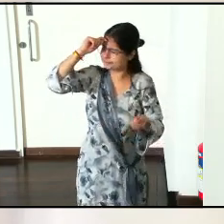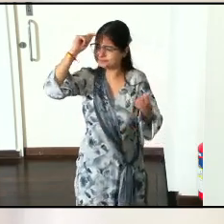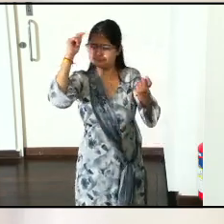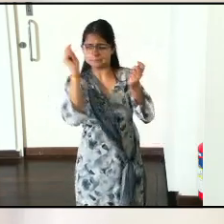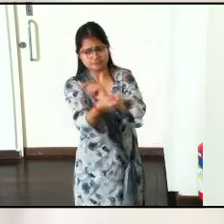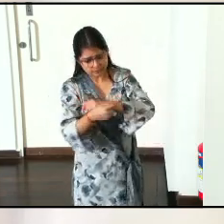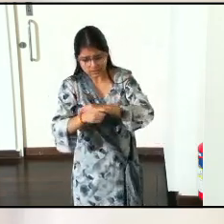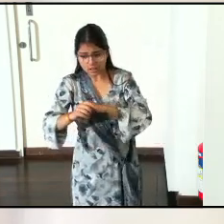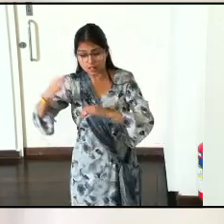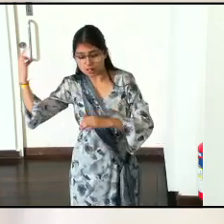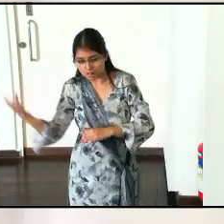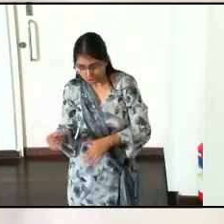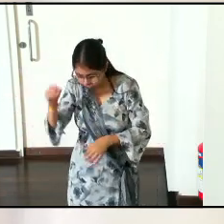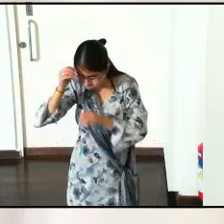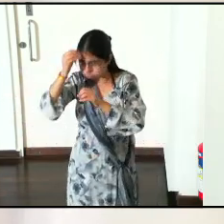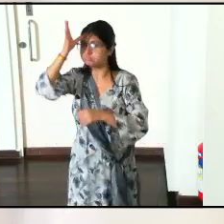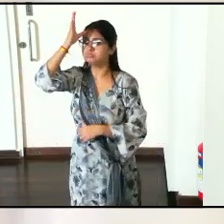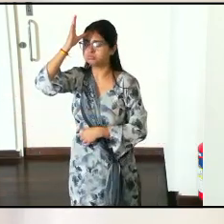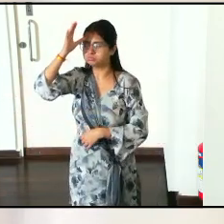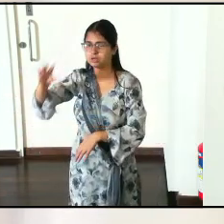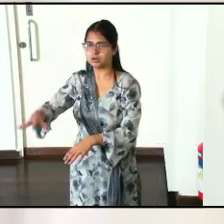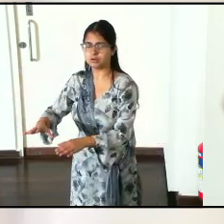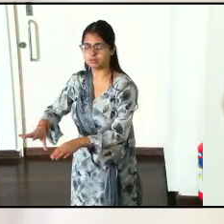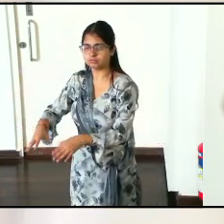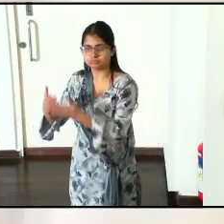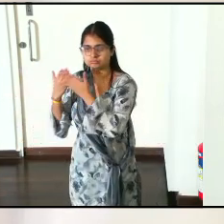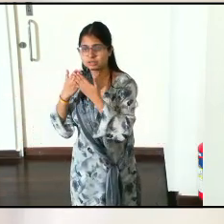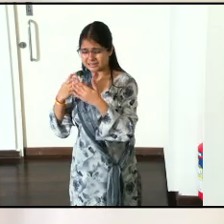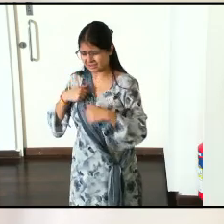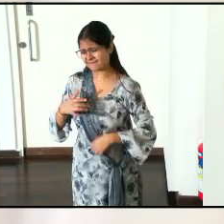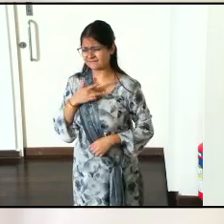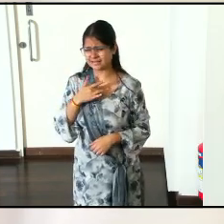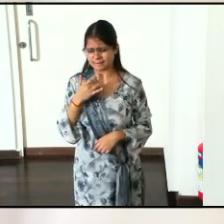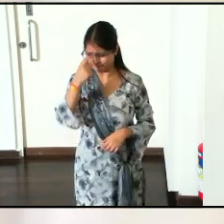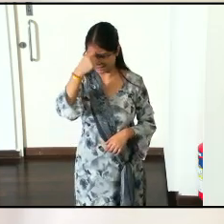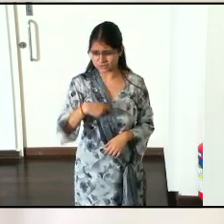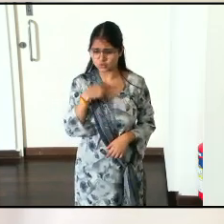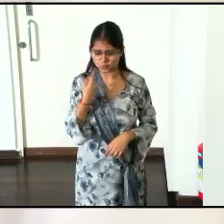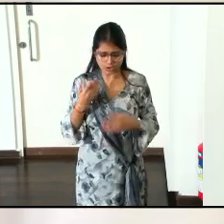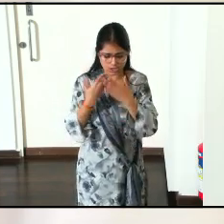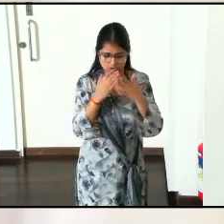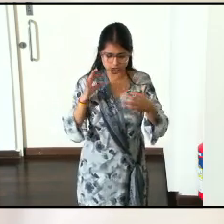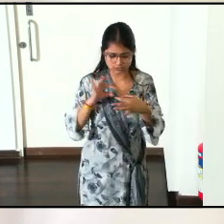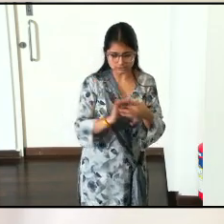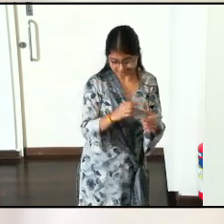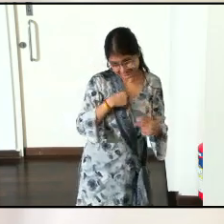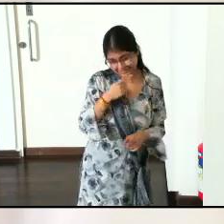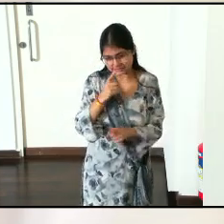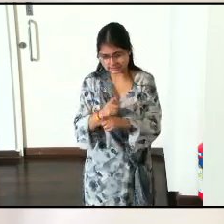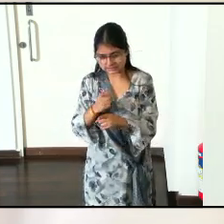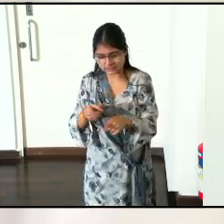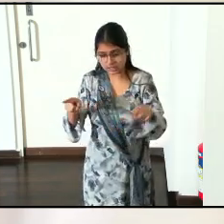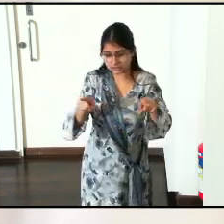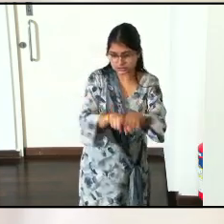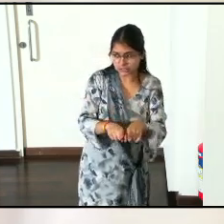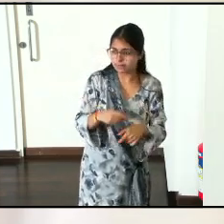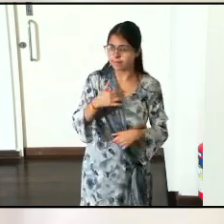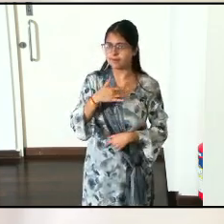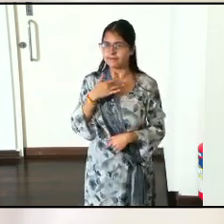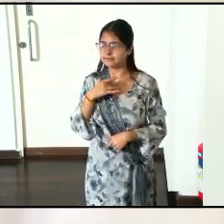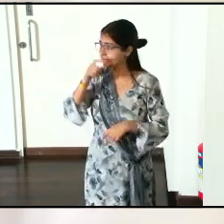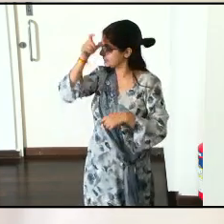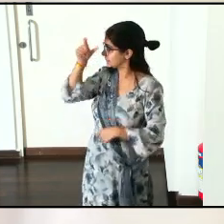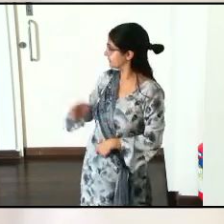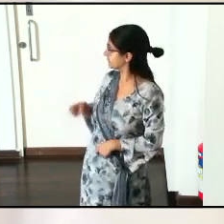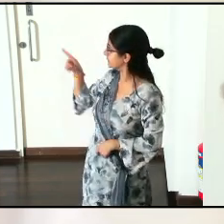in education for far too long, and as an educator as well, I find this deeply,